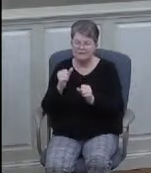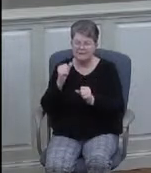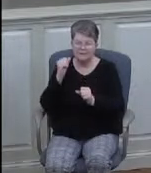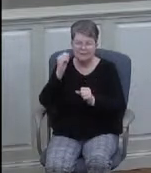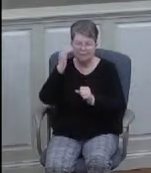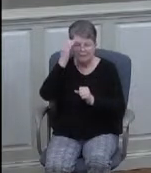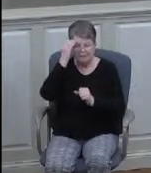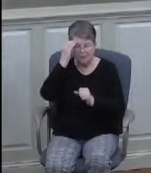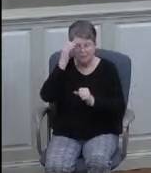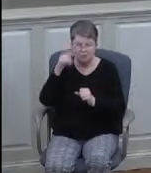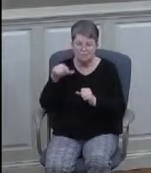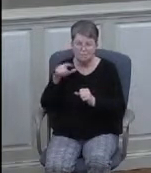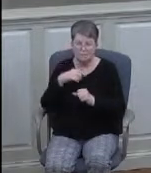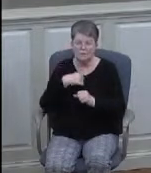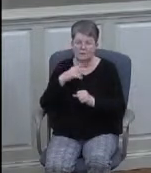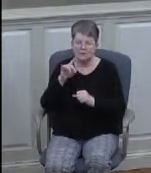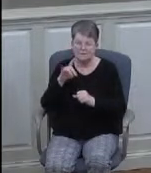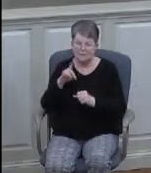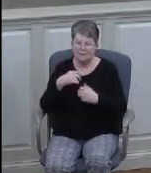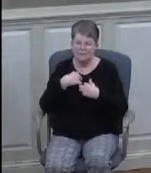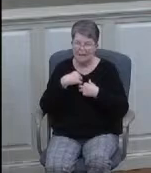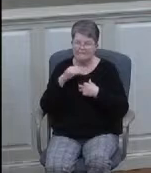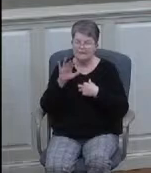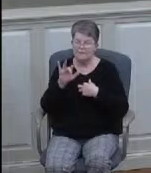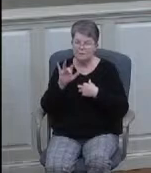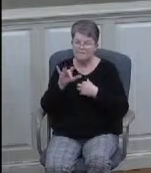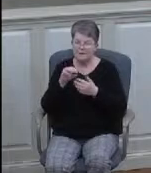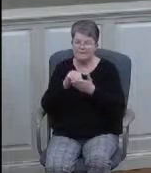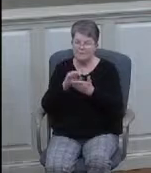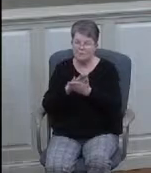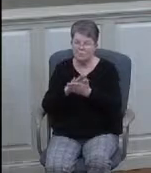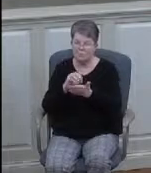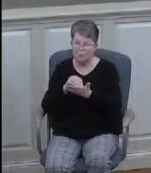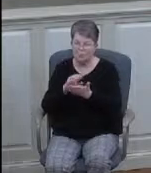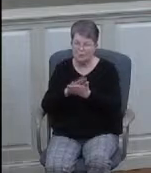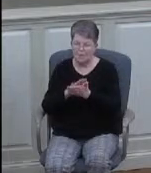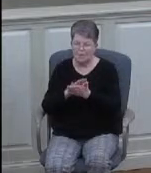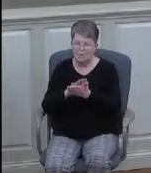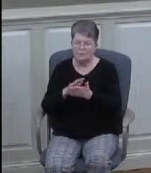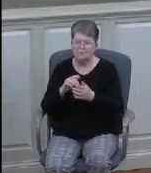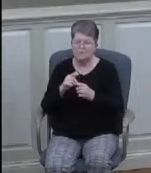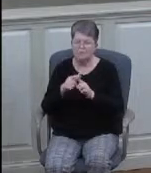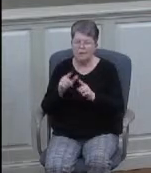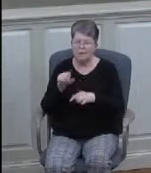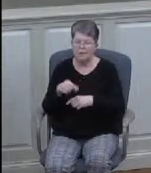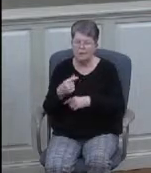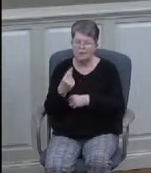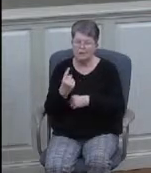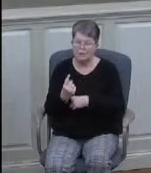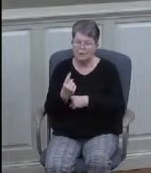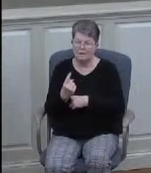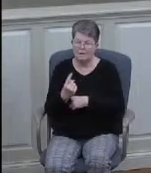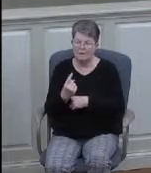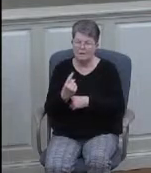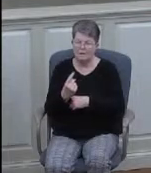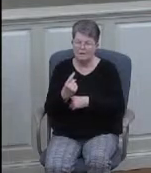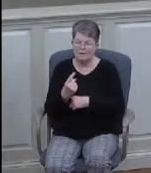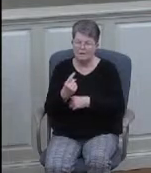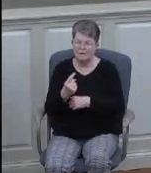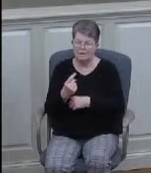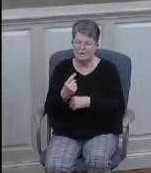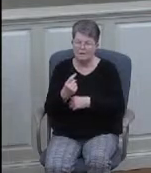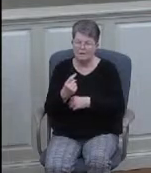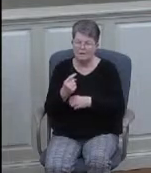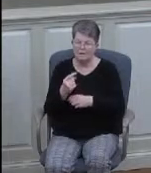did have a total of 25 recordables last year, but we only had one that incurred